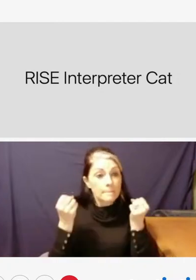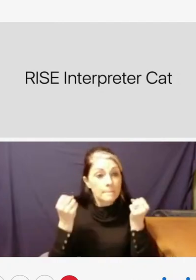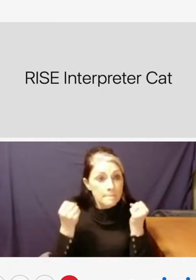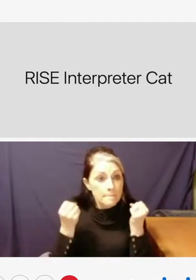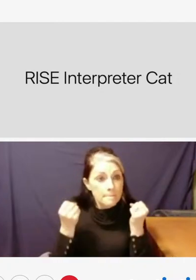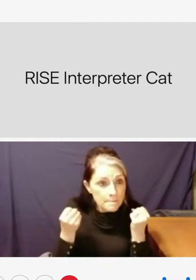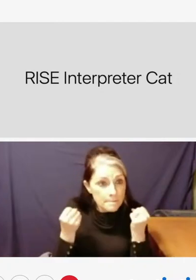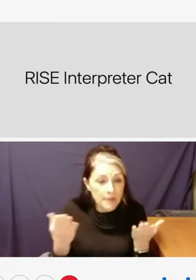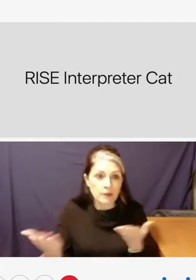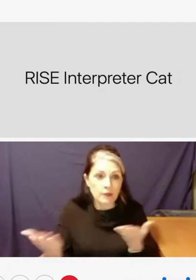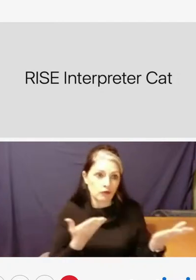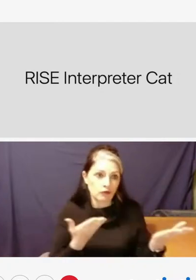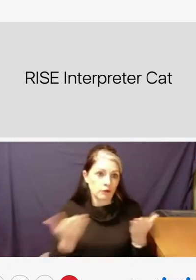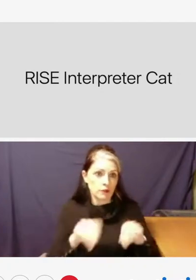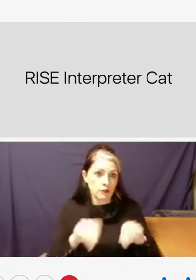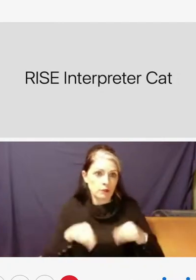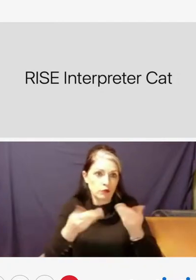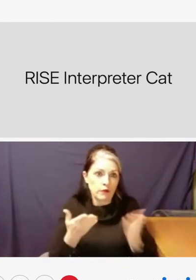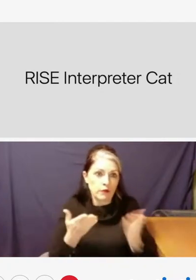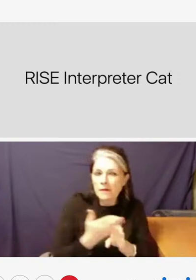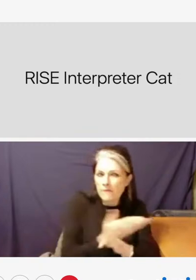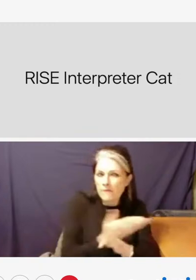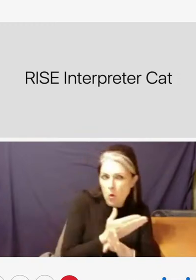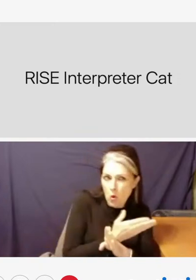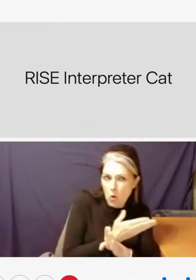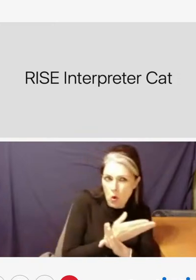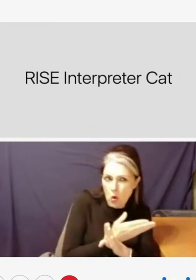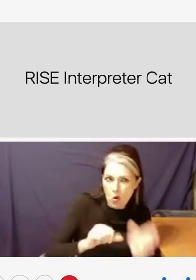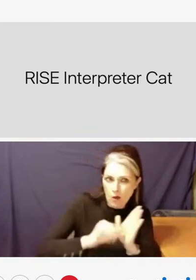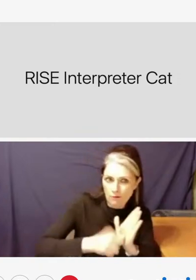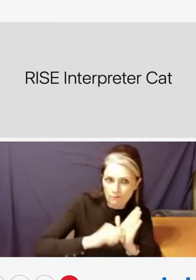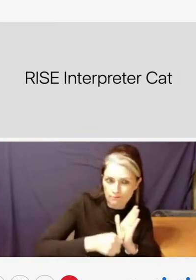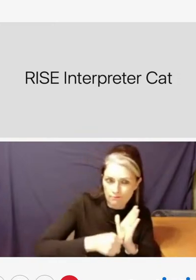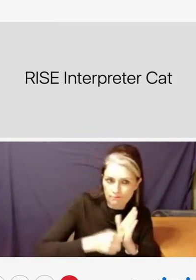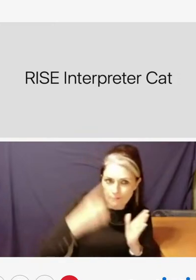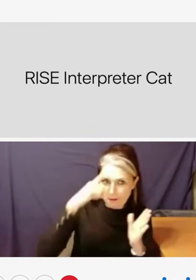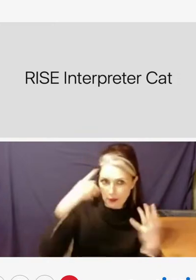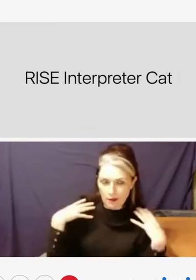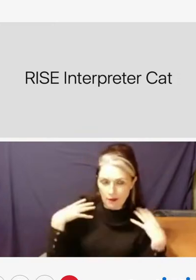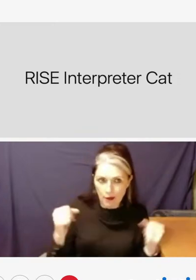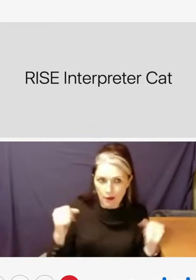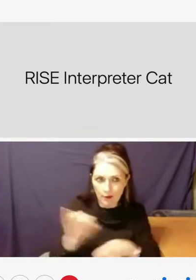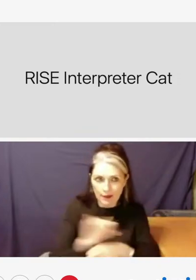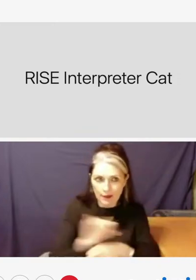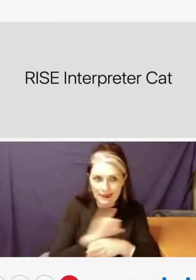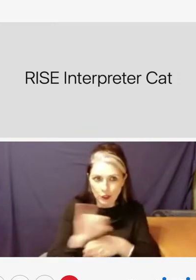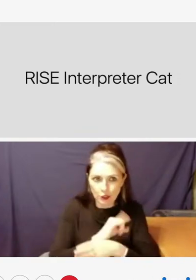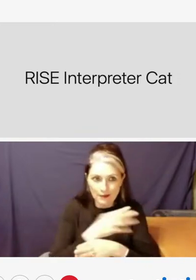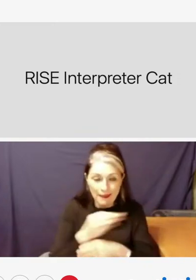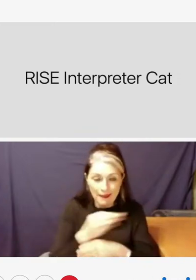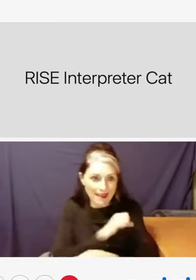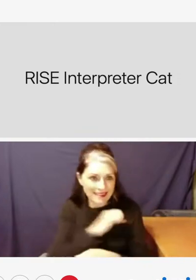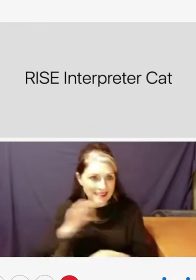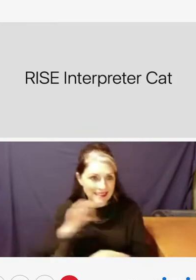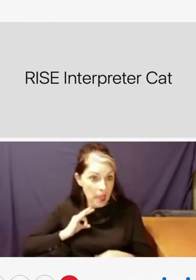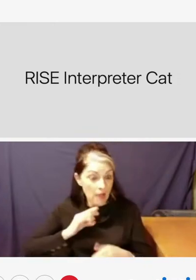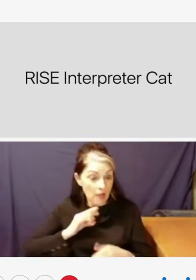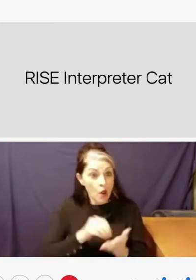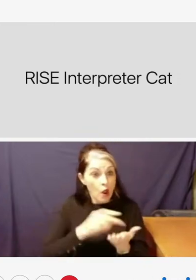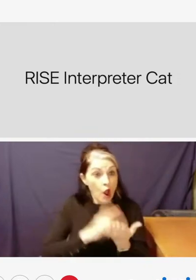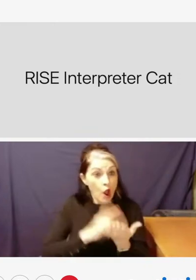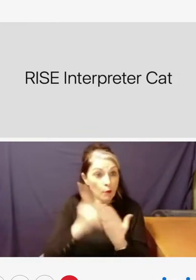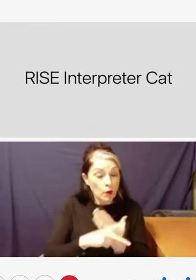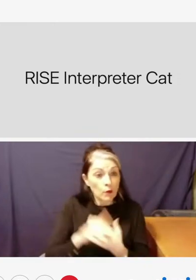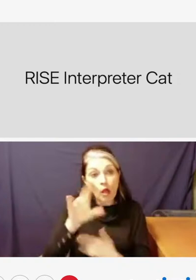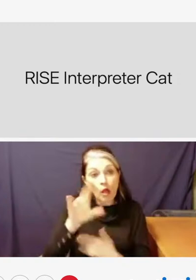that we provide but before I do that I want to highlight our mental health interns and our staff so in our program we have 38 mental health